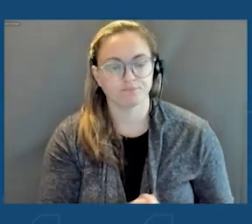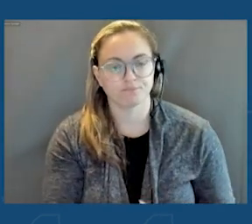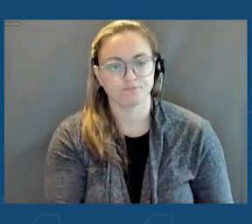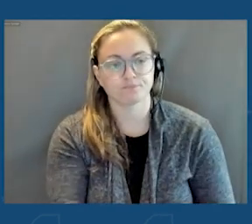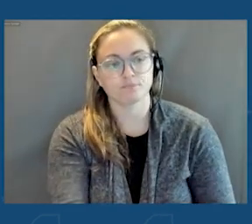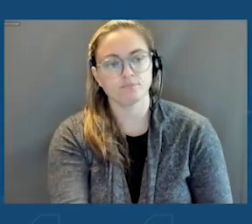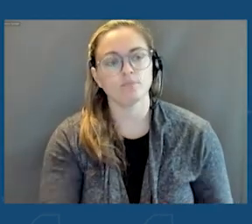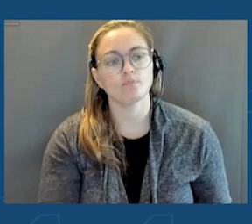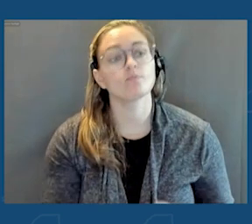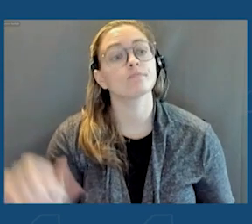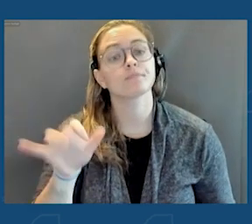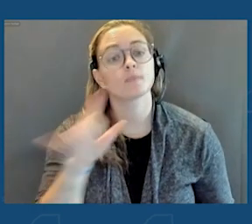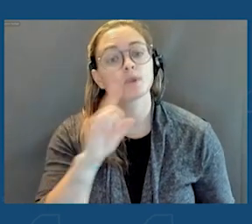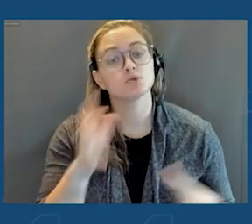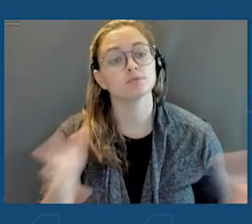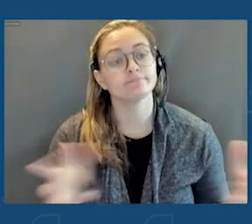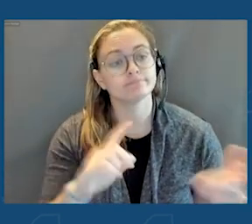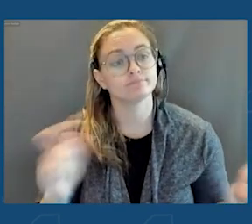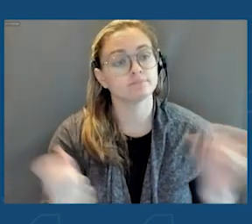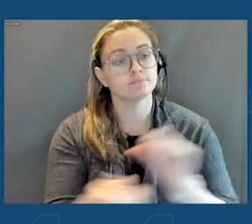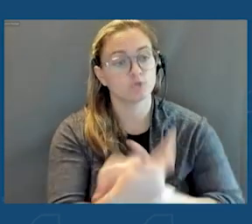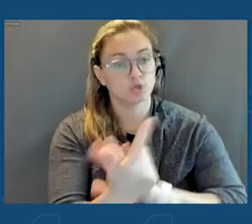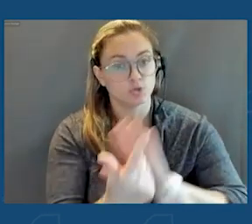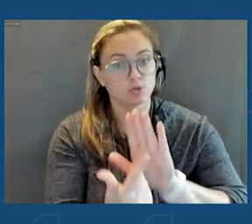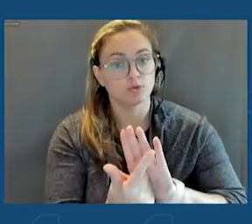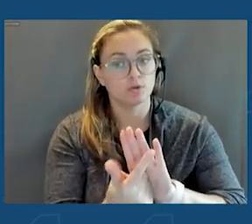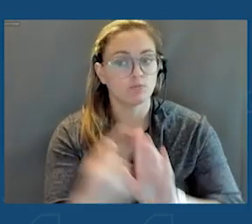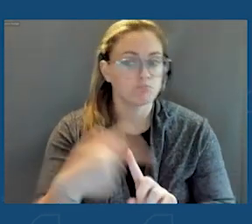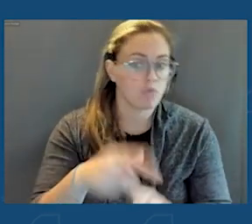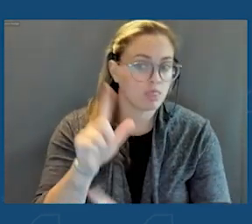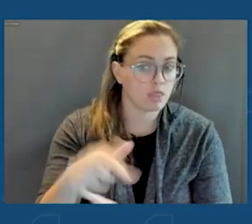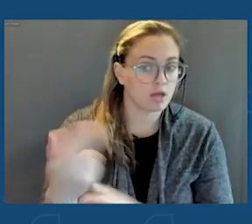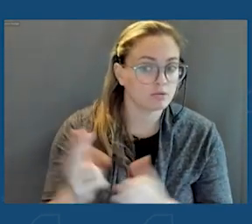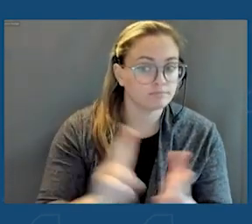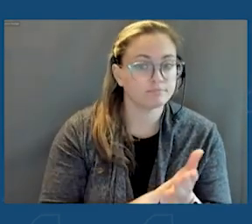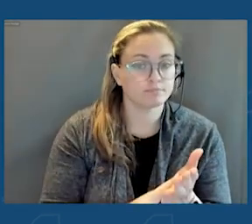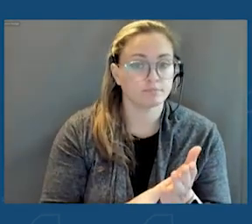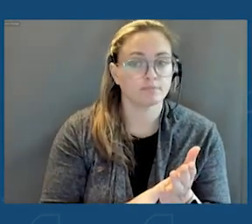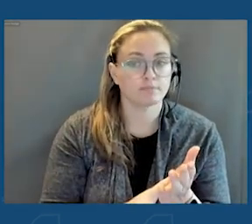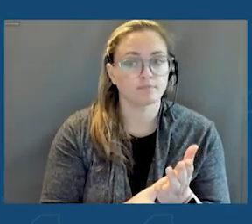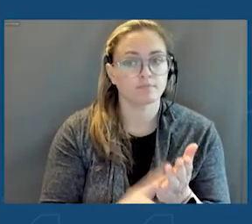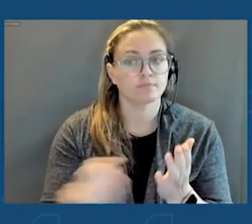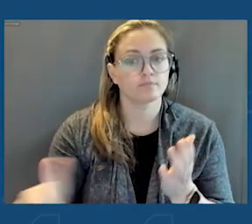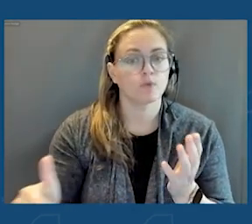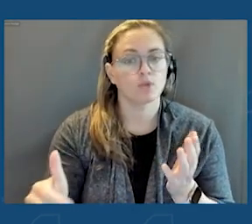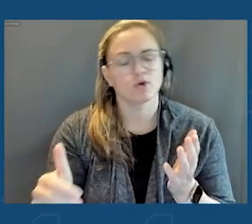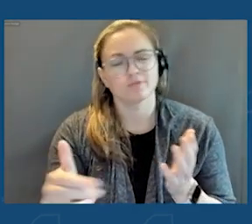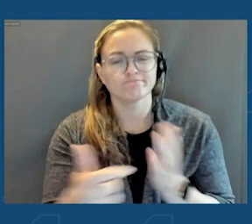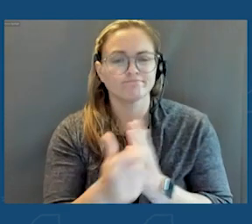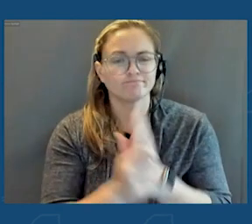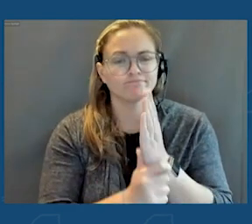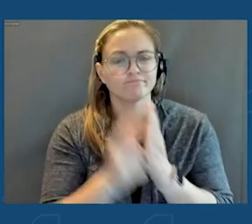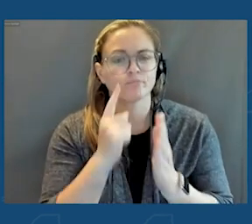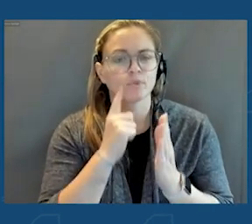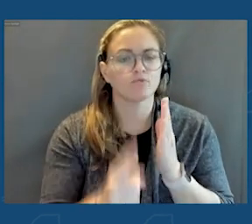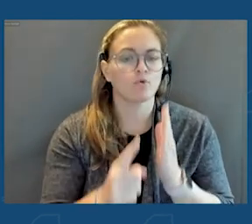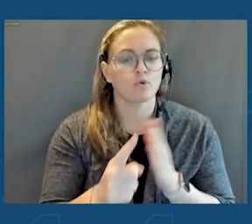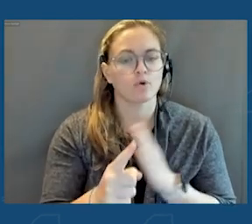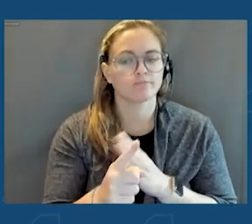I also pushed some changes into the law. A month later, I signed another package of legislation to bolster our red flag